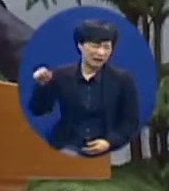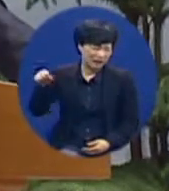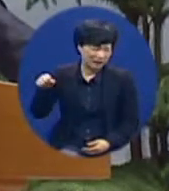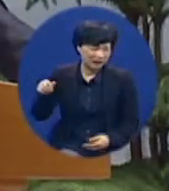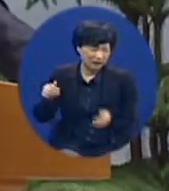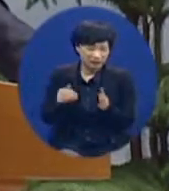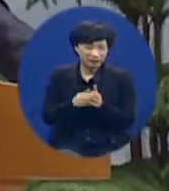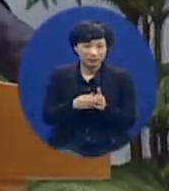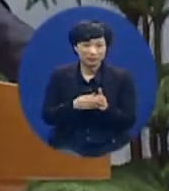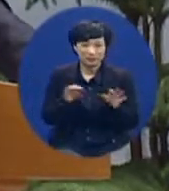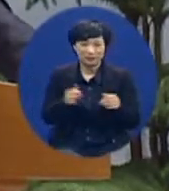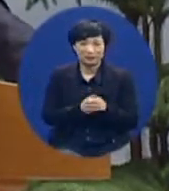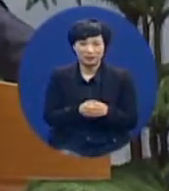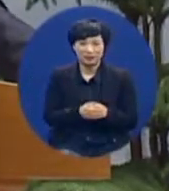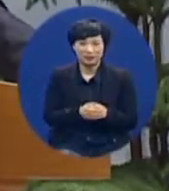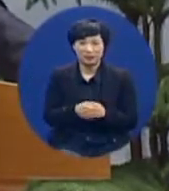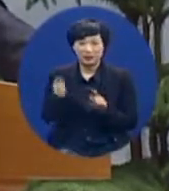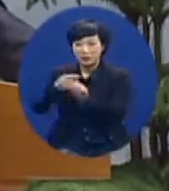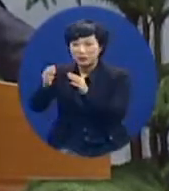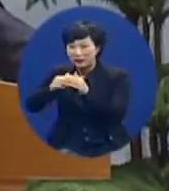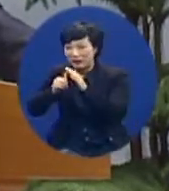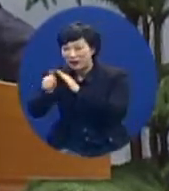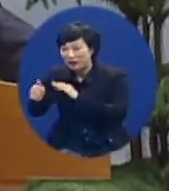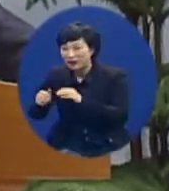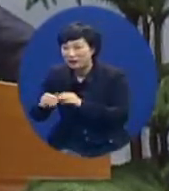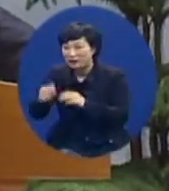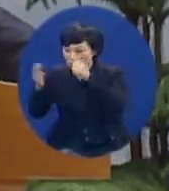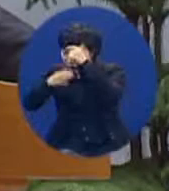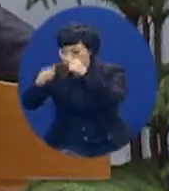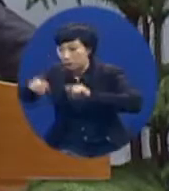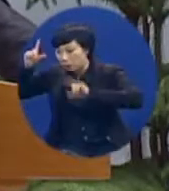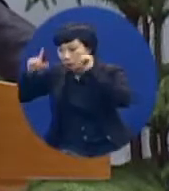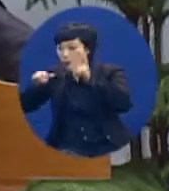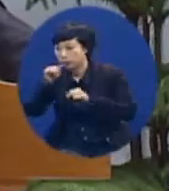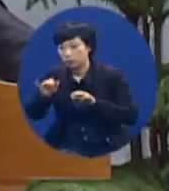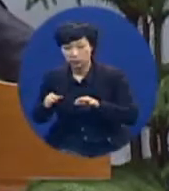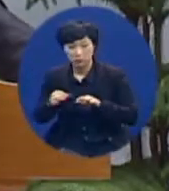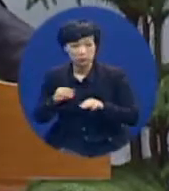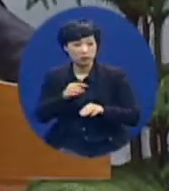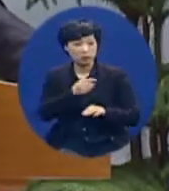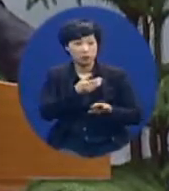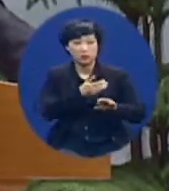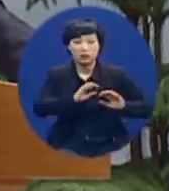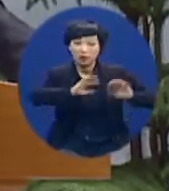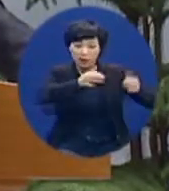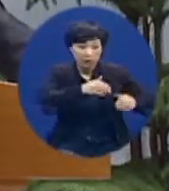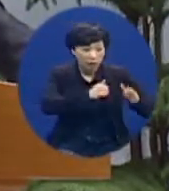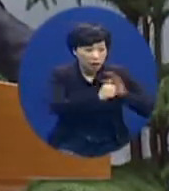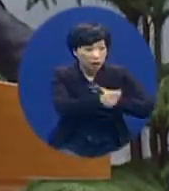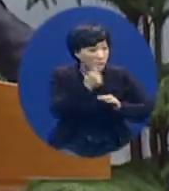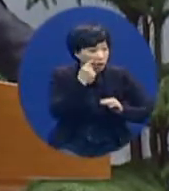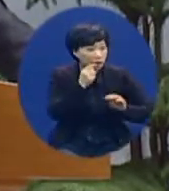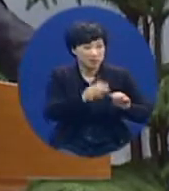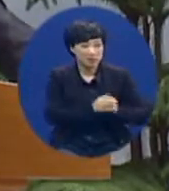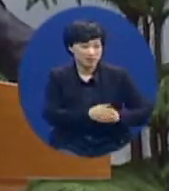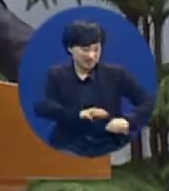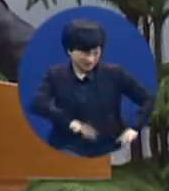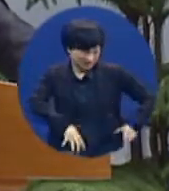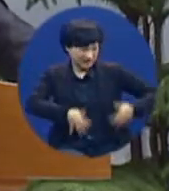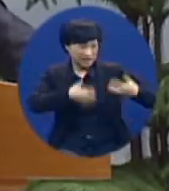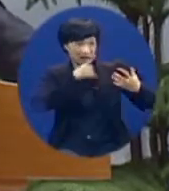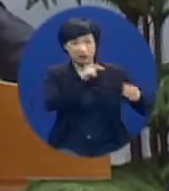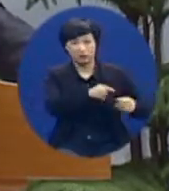They seem to be a saint in the church, but they commit all kinds of sins, like the wolf